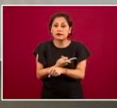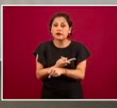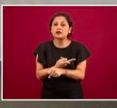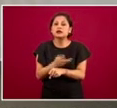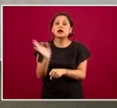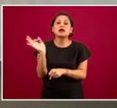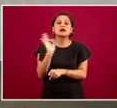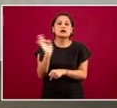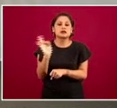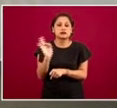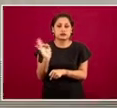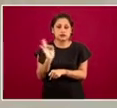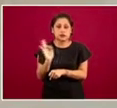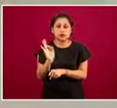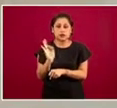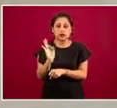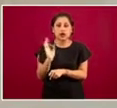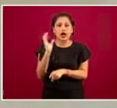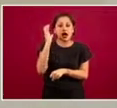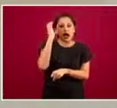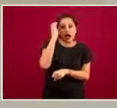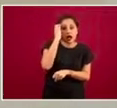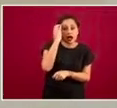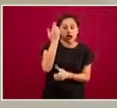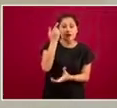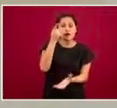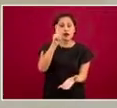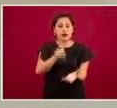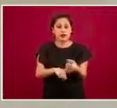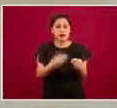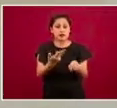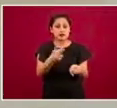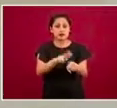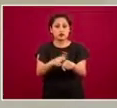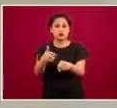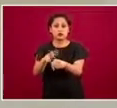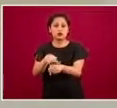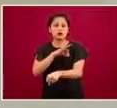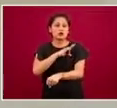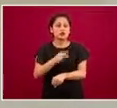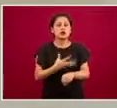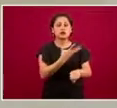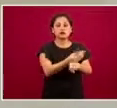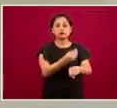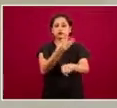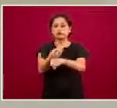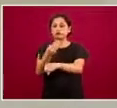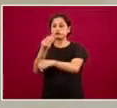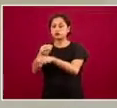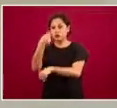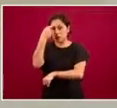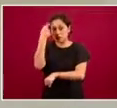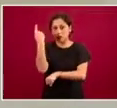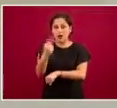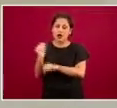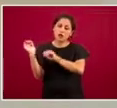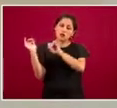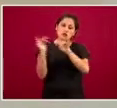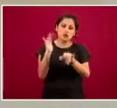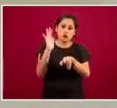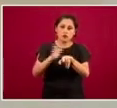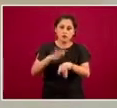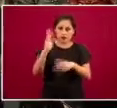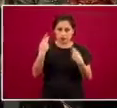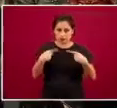also COVID-related patients that they will see in the future. This involves such measures as reconverting